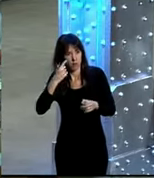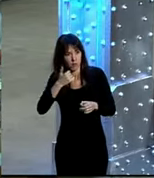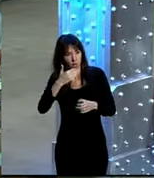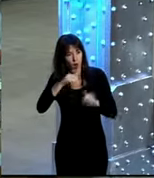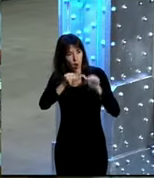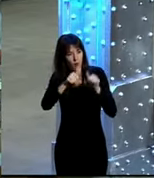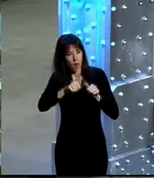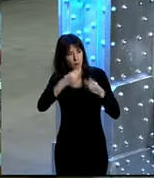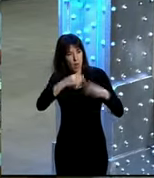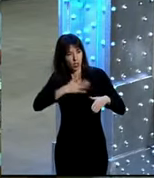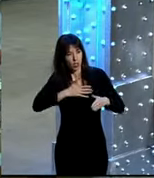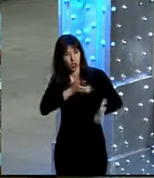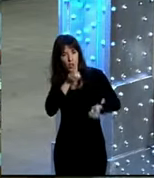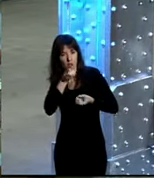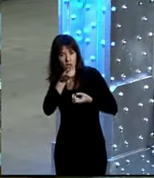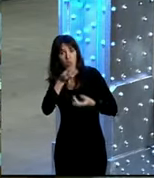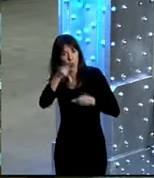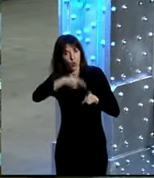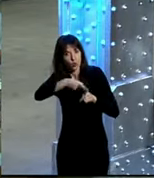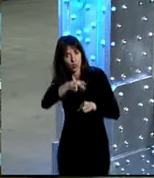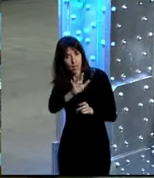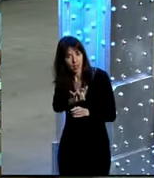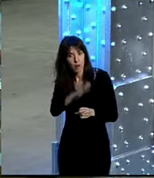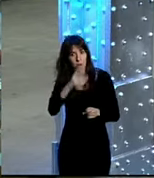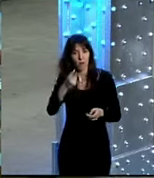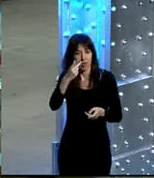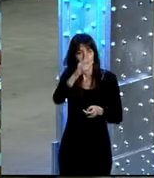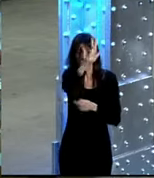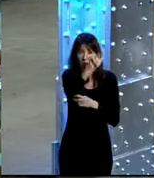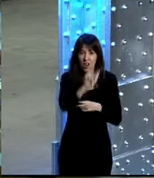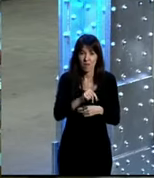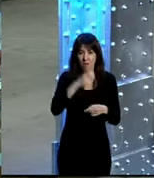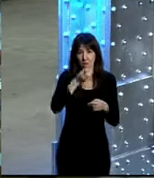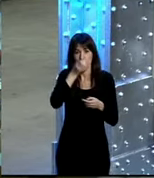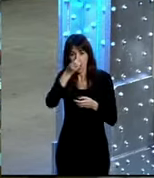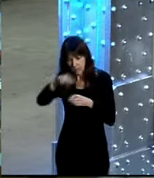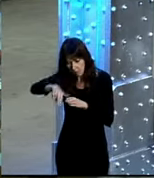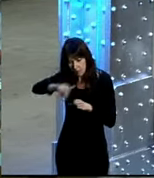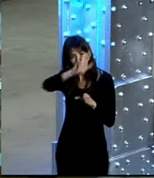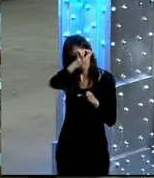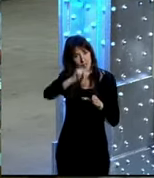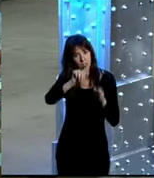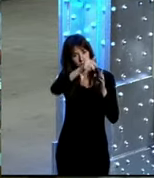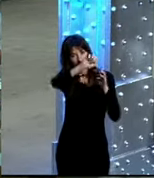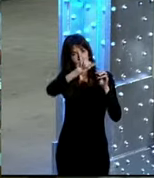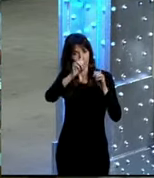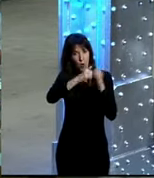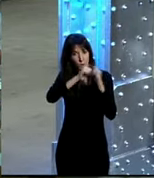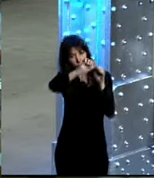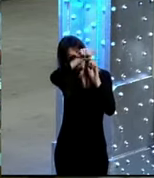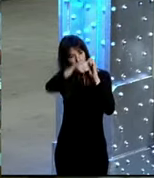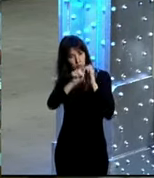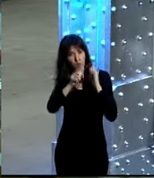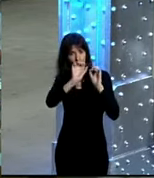that humanity has always found a way, a channel, to tell stories. In that case, they were using pigments coming from flowers and